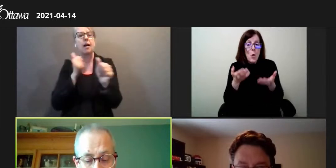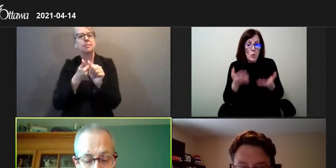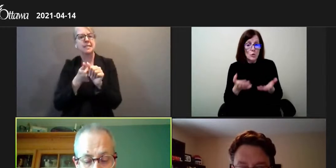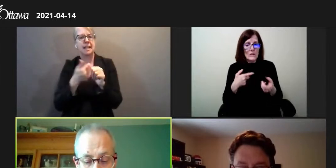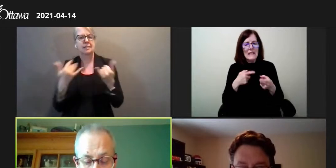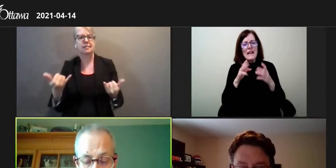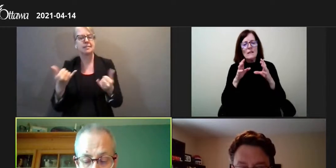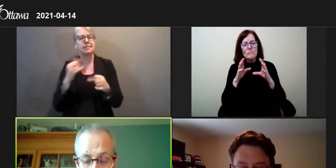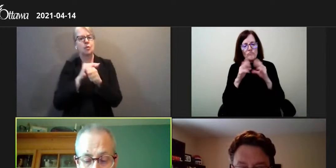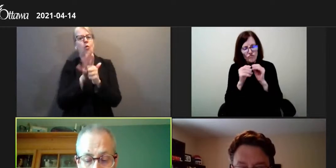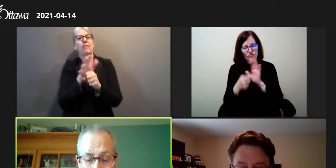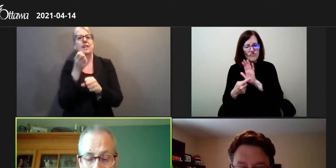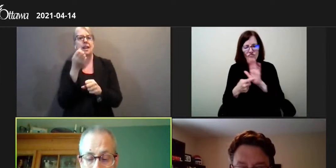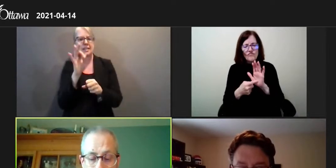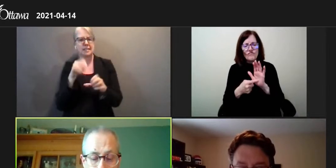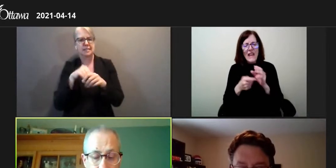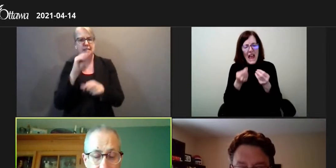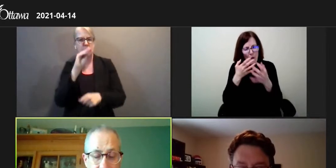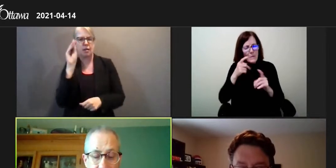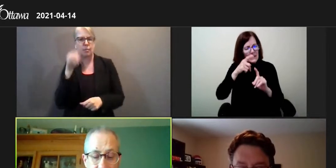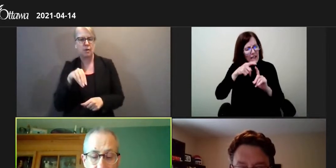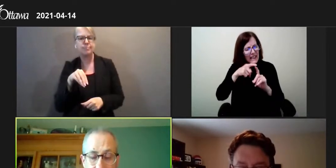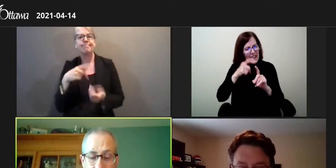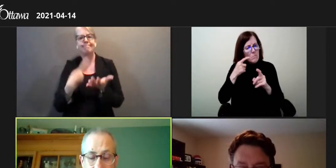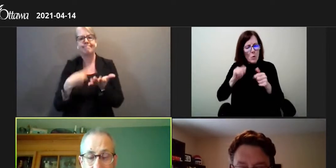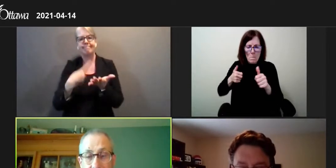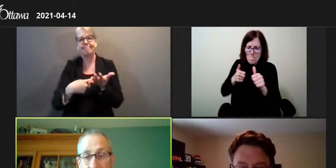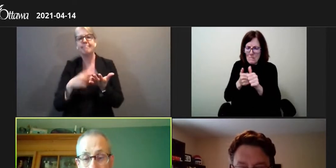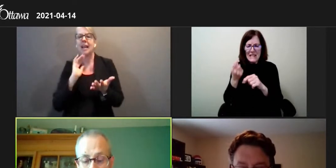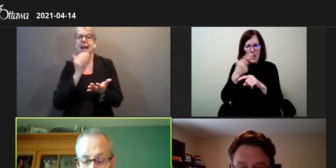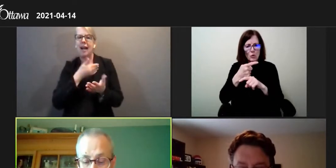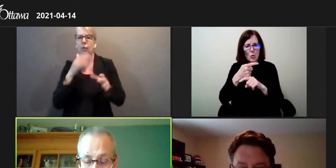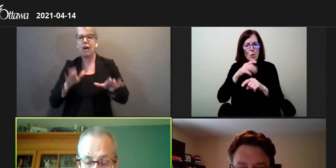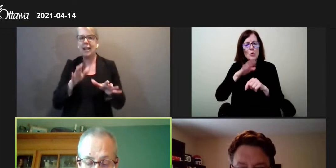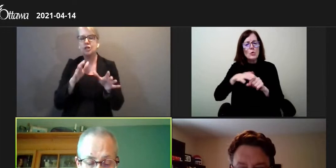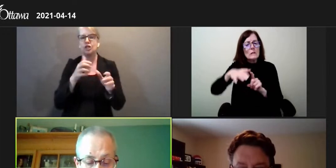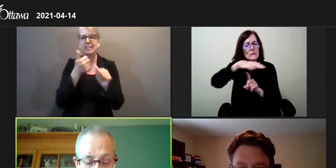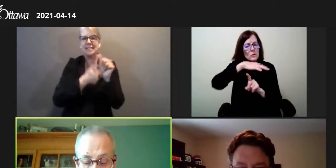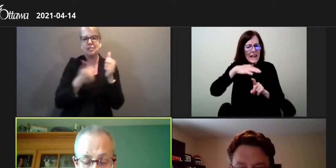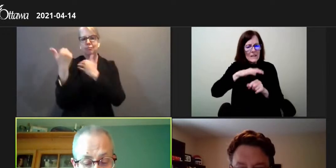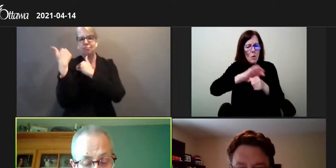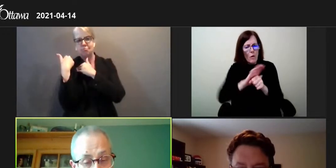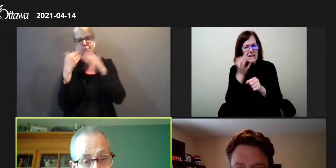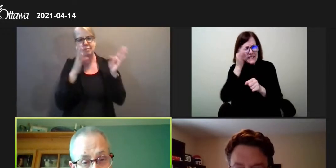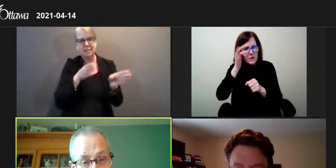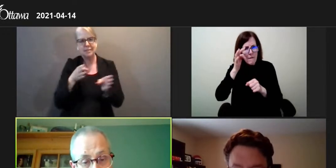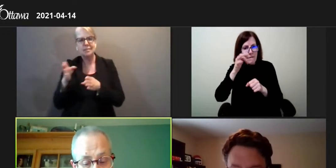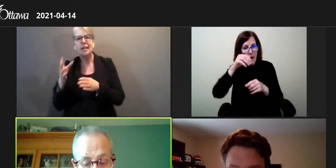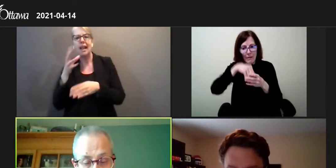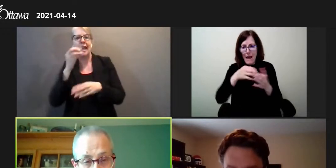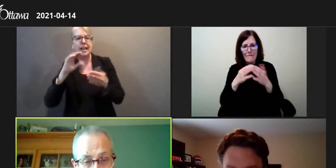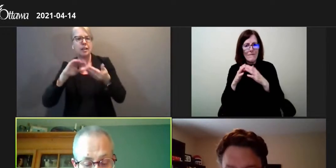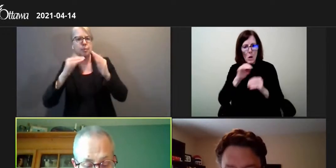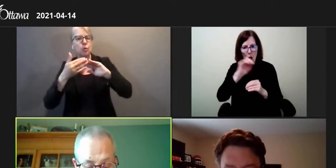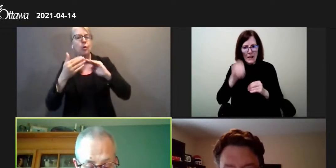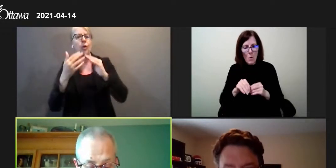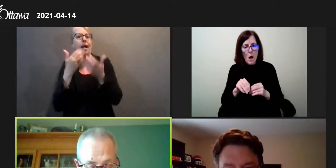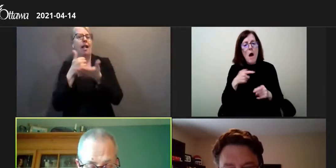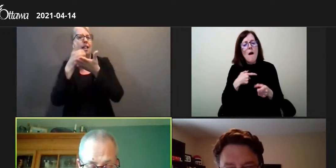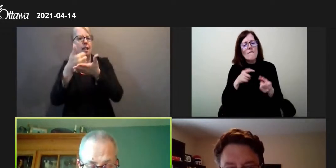COVID-19 situation in Ottawa and talk about the actions we can take as individuals and as a community to help protect each